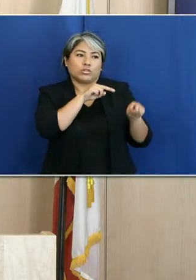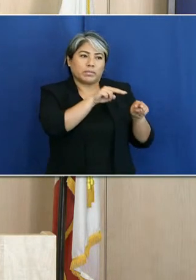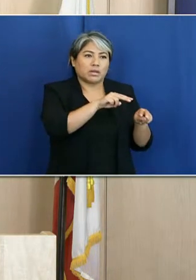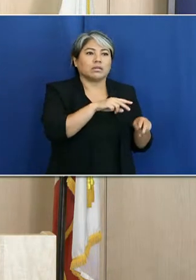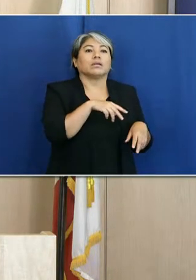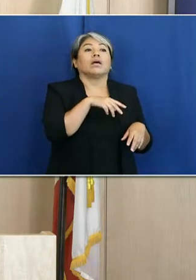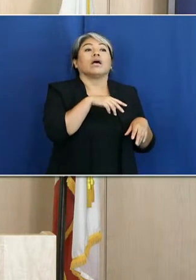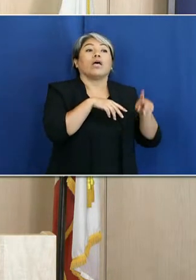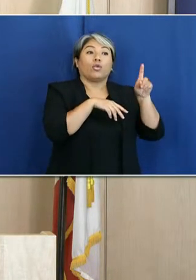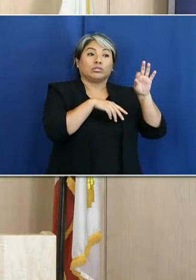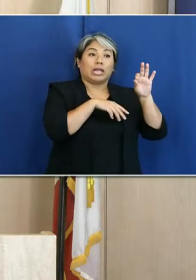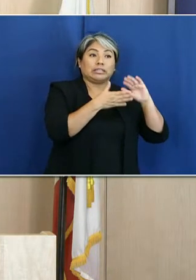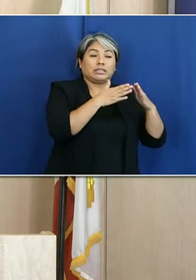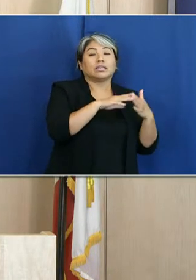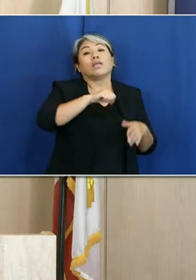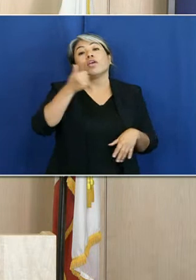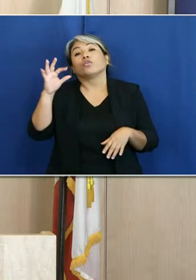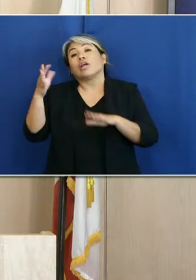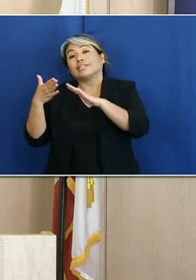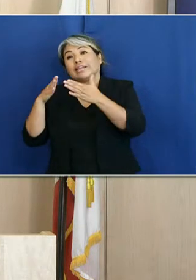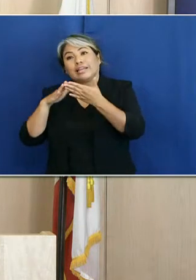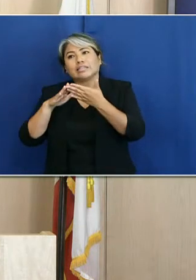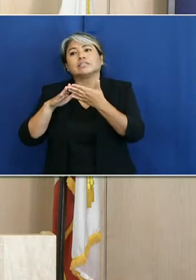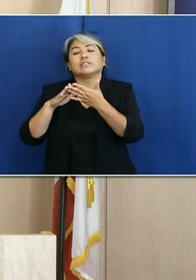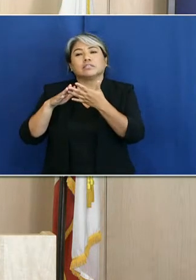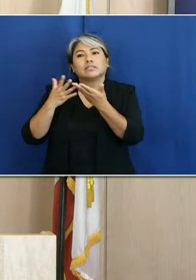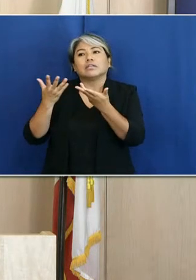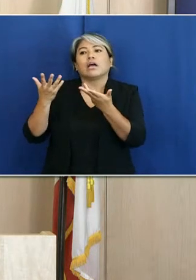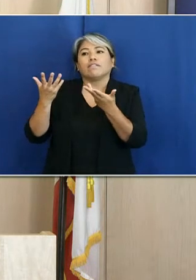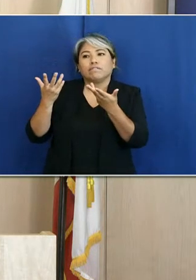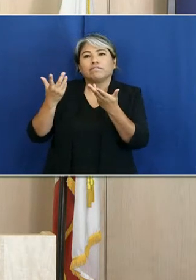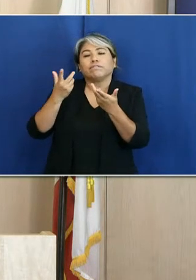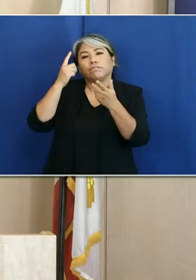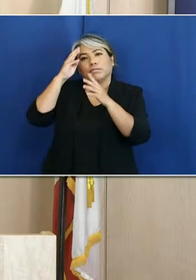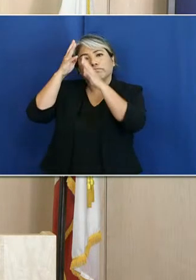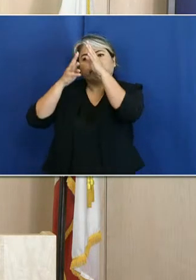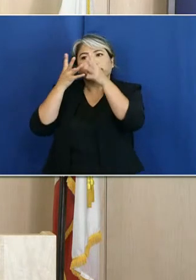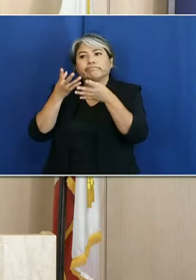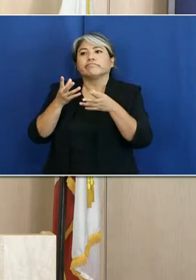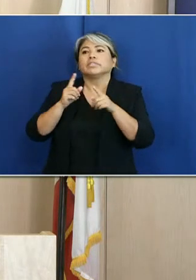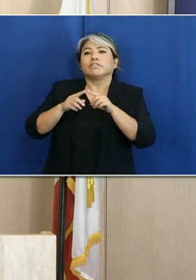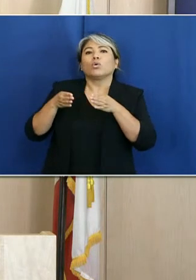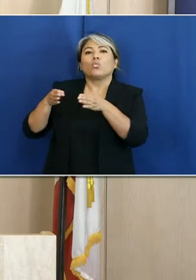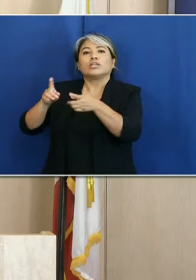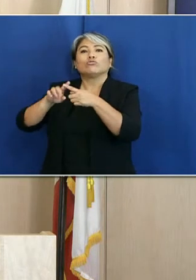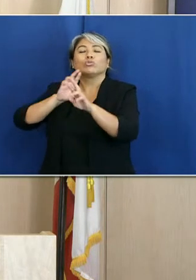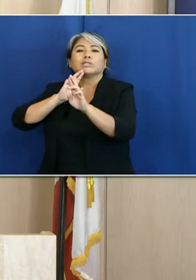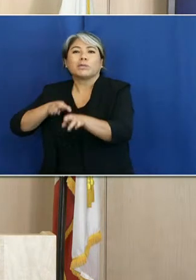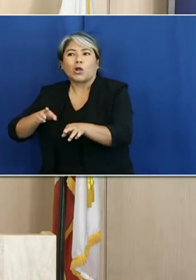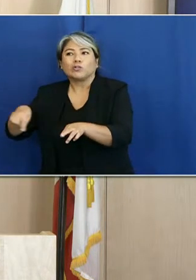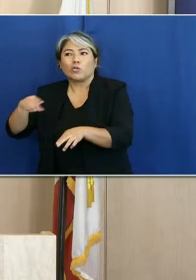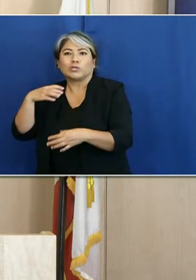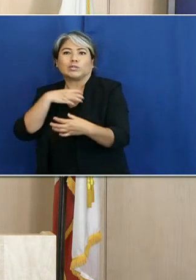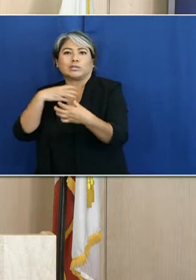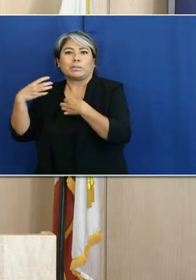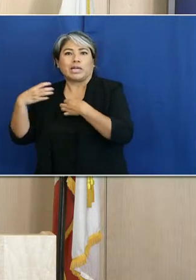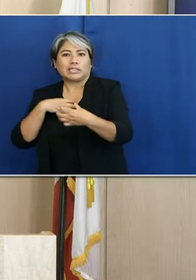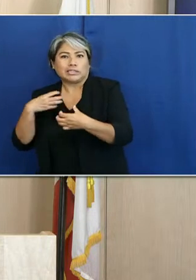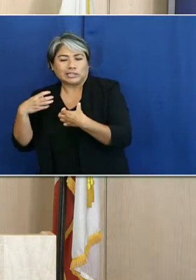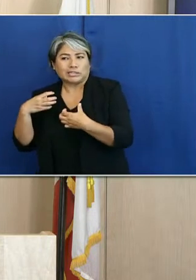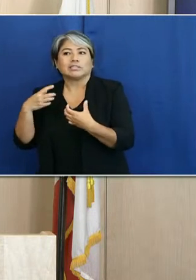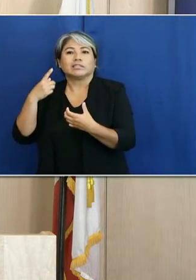other 9 cities have worked up various means of responding to those complaints or calls